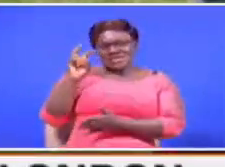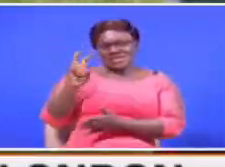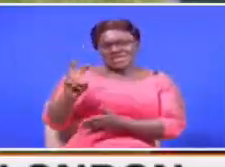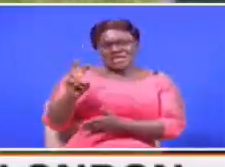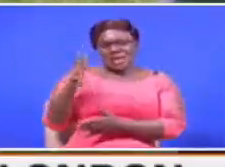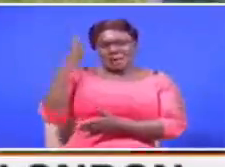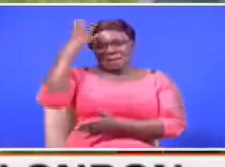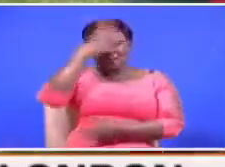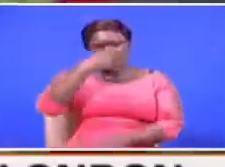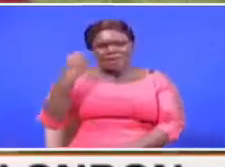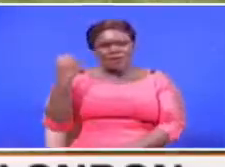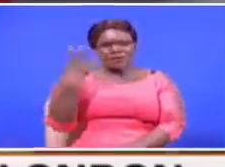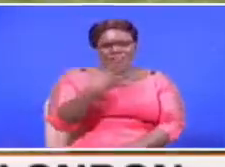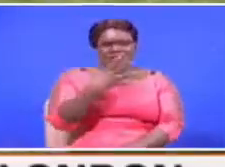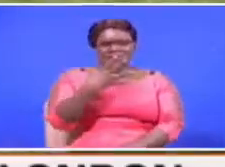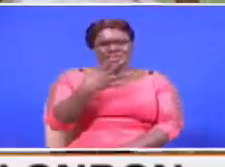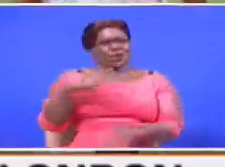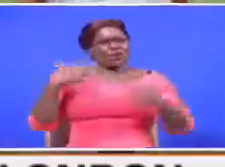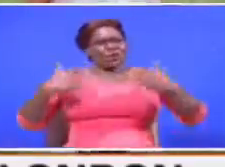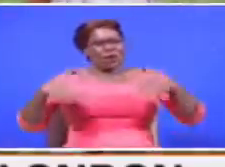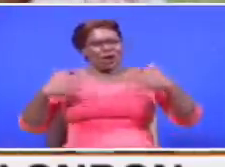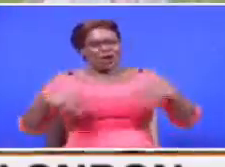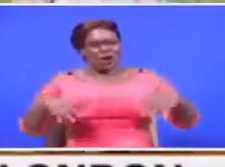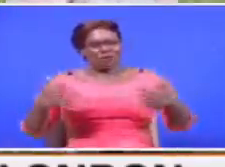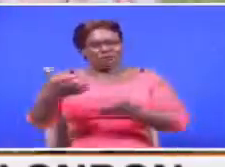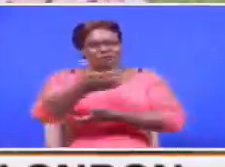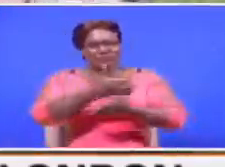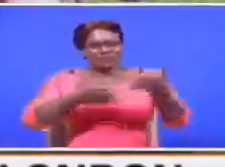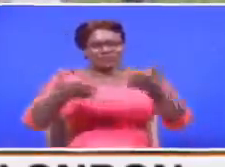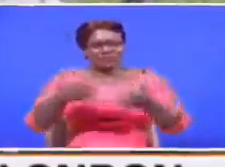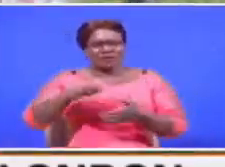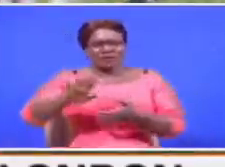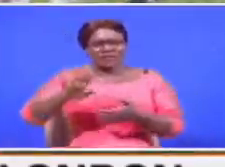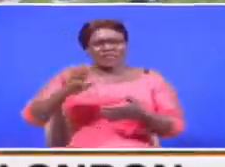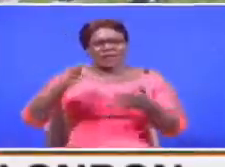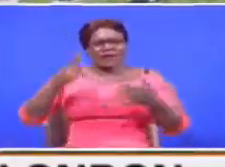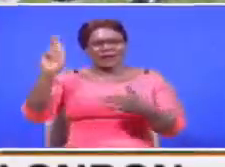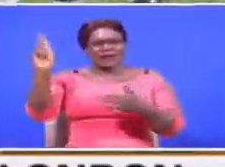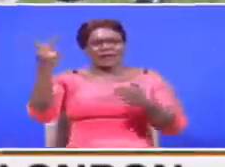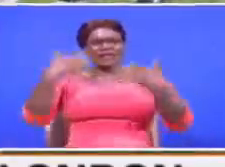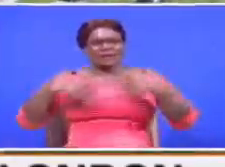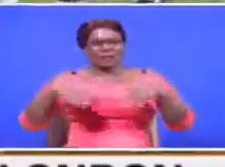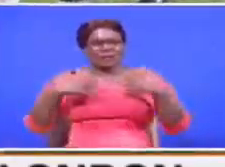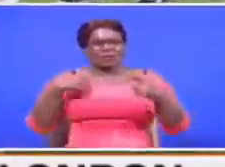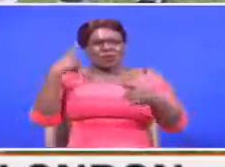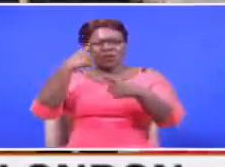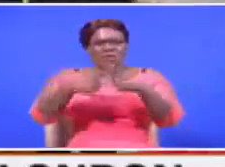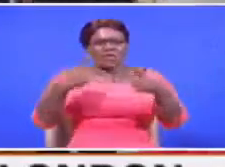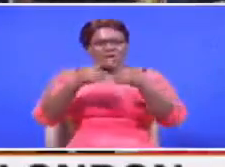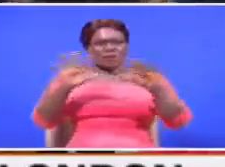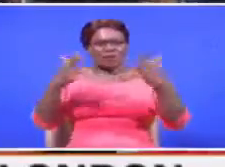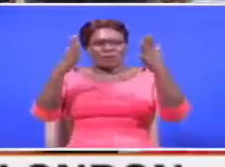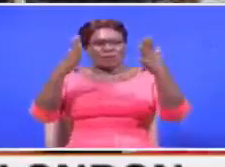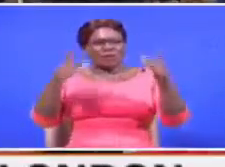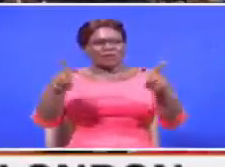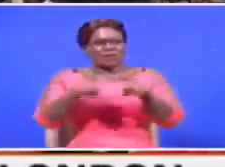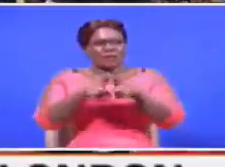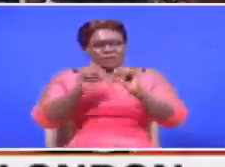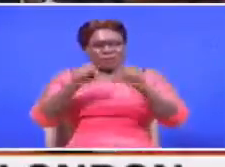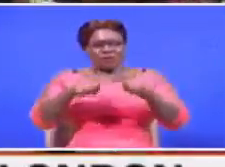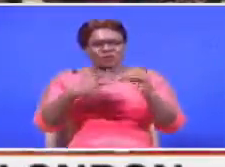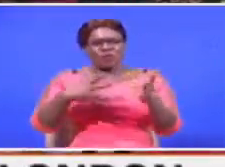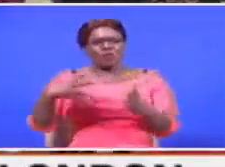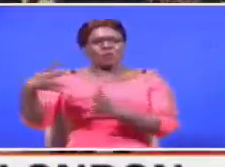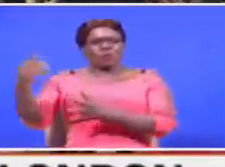the beauty and splendor of interacting with their fellow citizens in an annual event unlikely to go